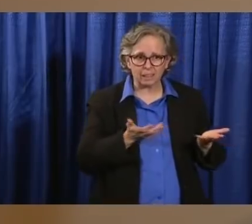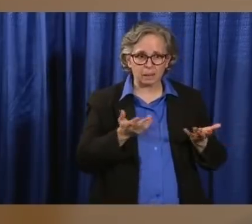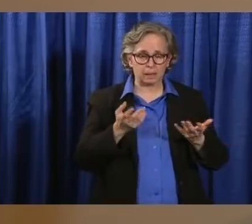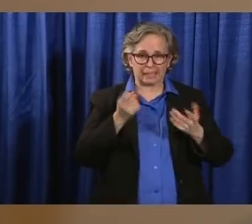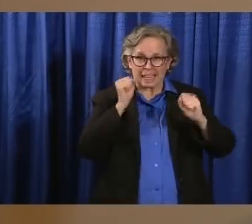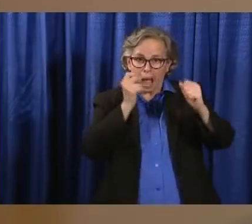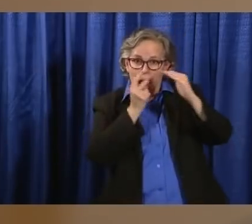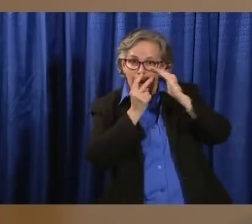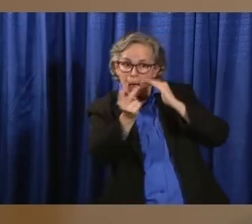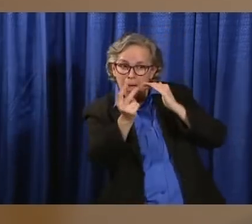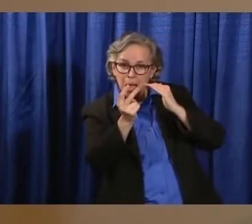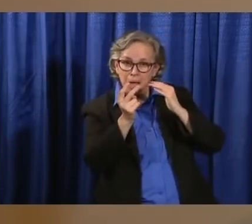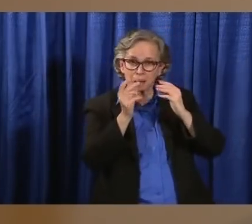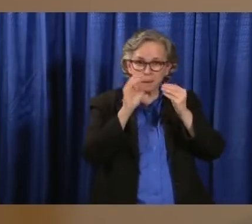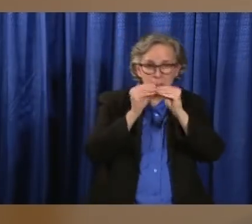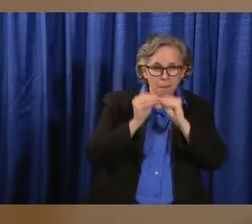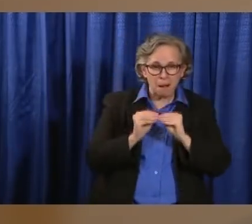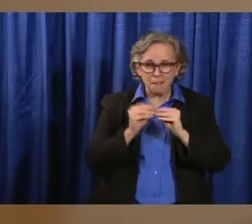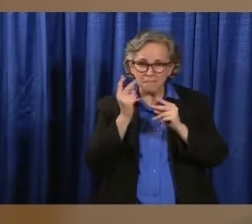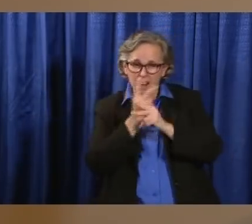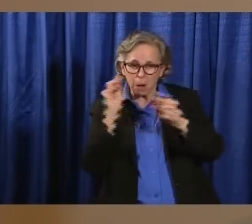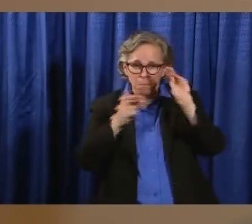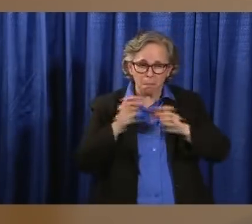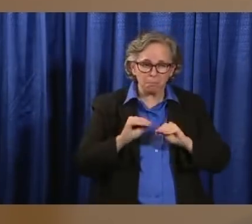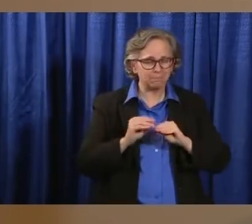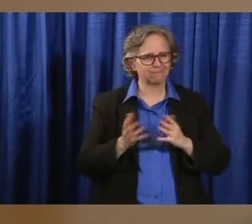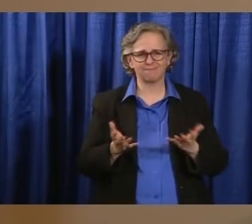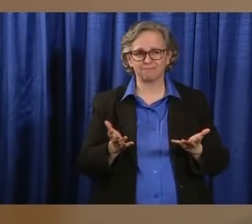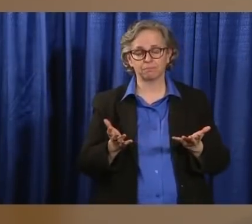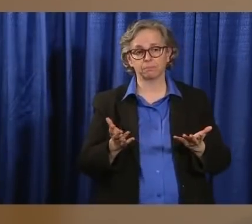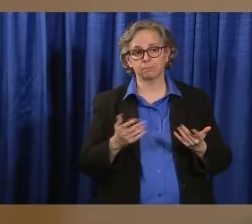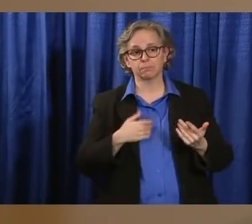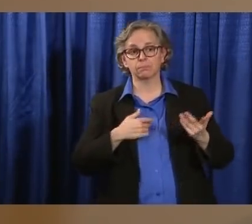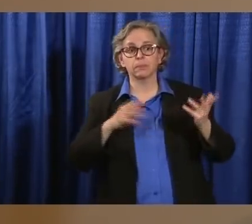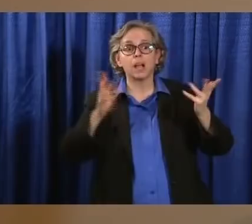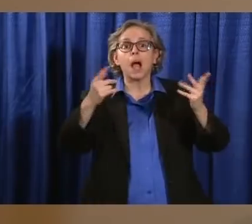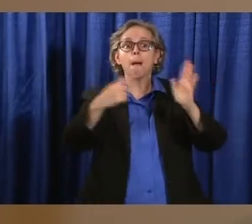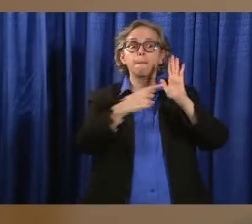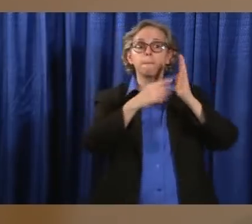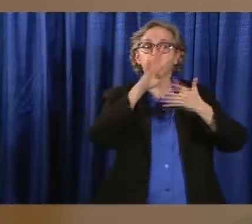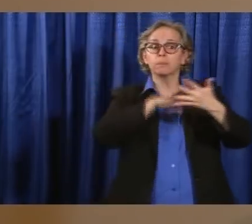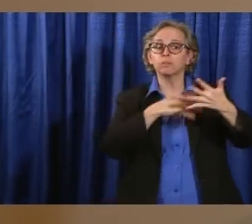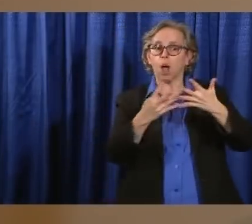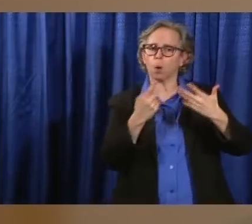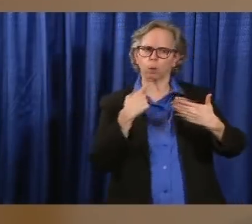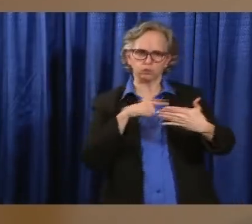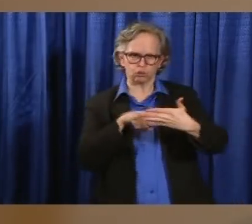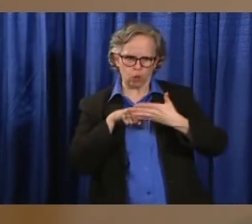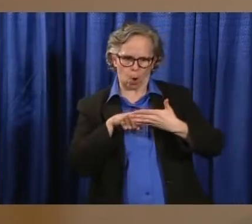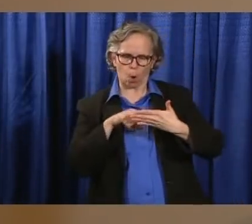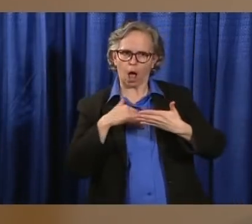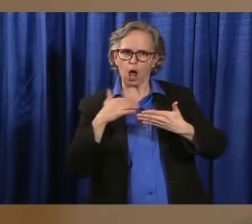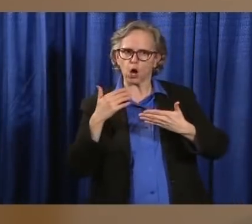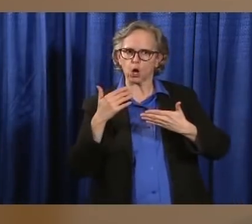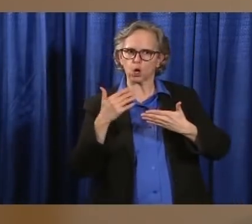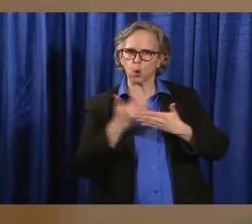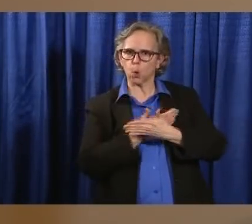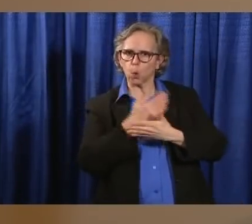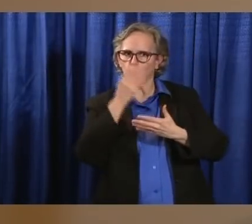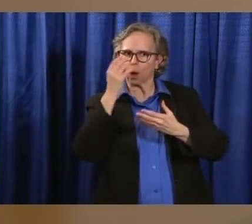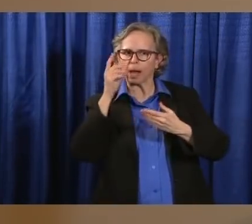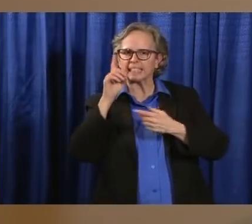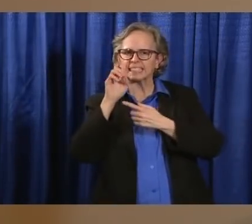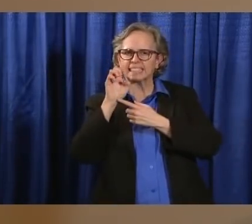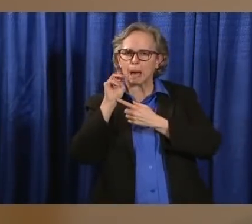are going to be demonstrating a new demo for us, taking into account the data. My sincerest hope is that